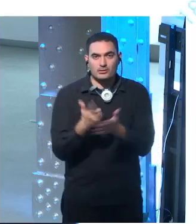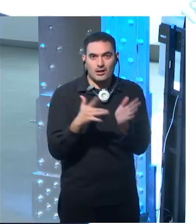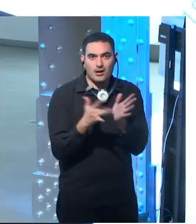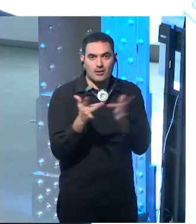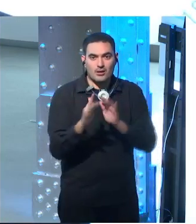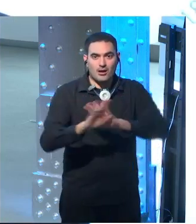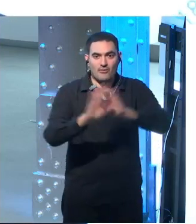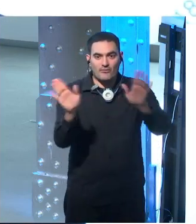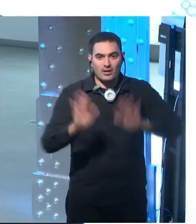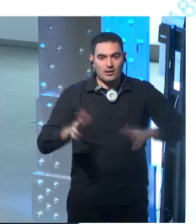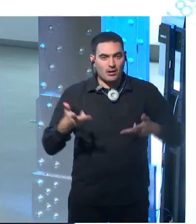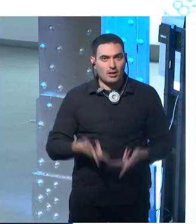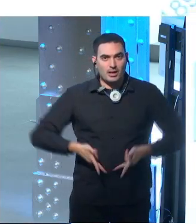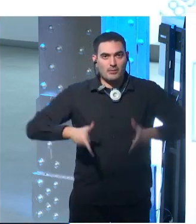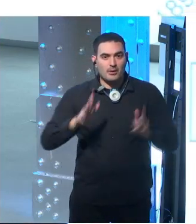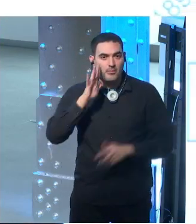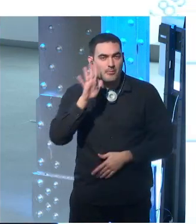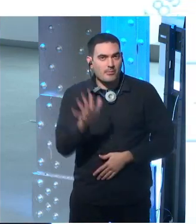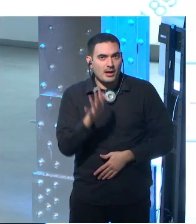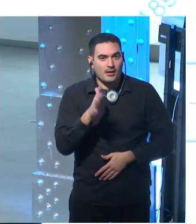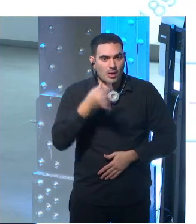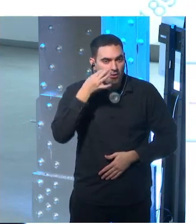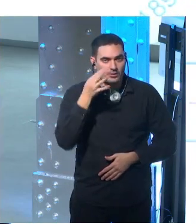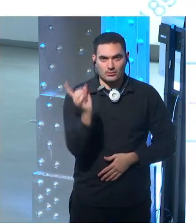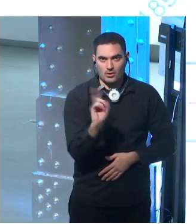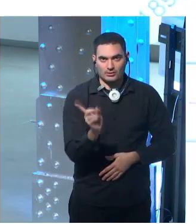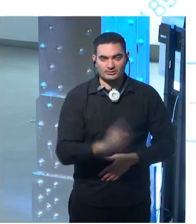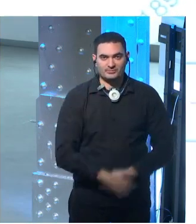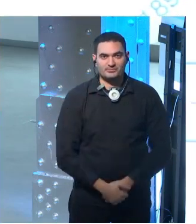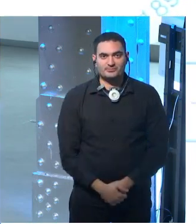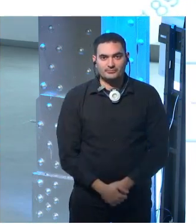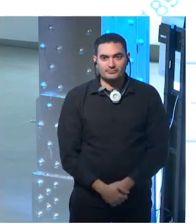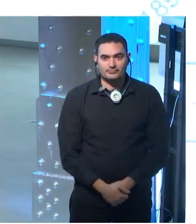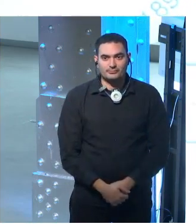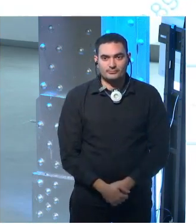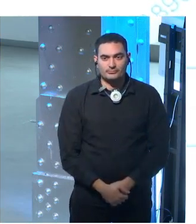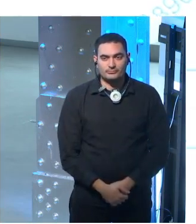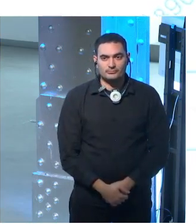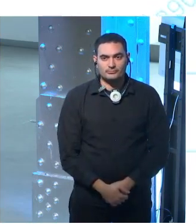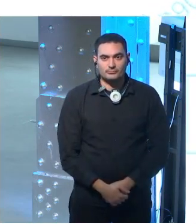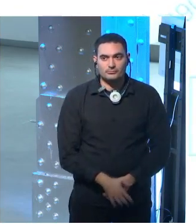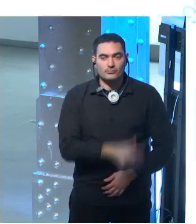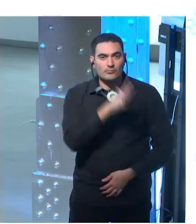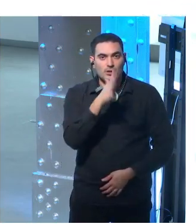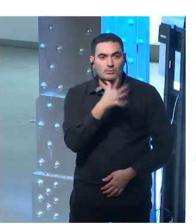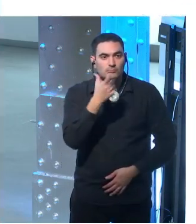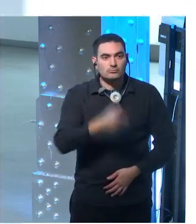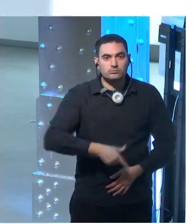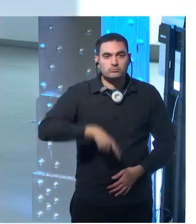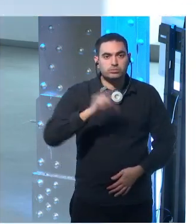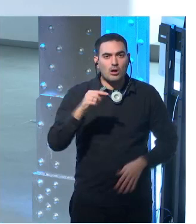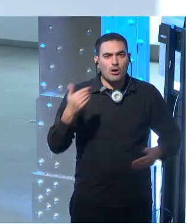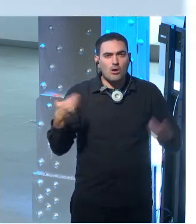have apparently decided not to do that. And the reason for that is that we are